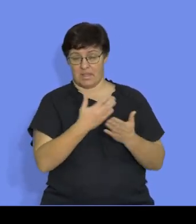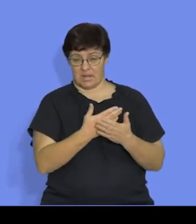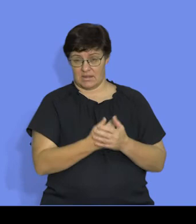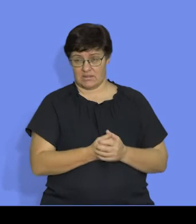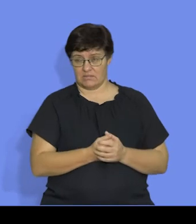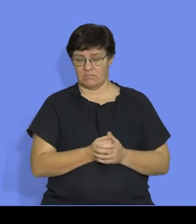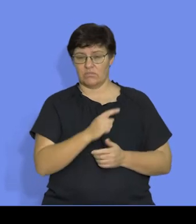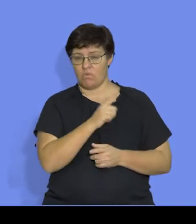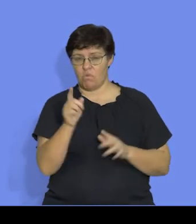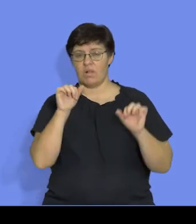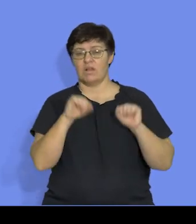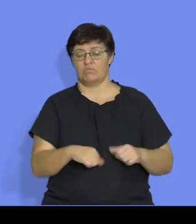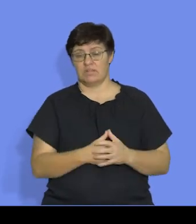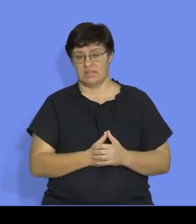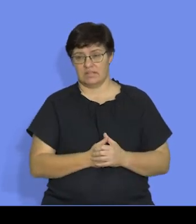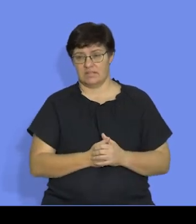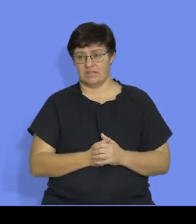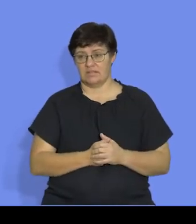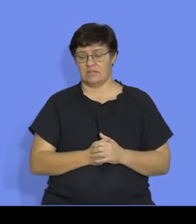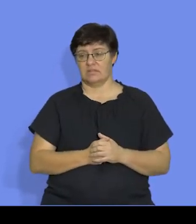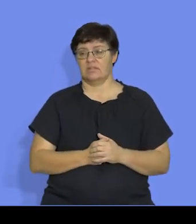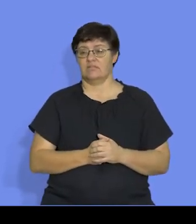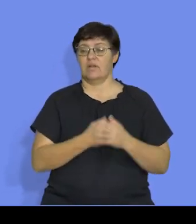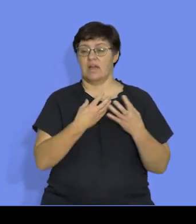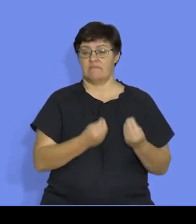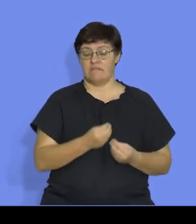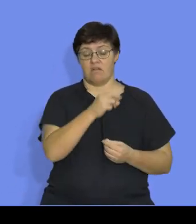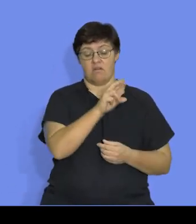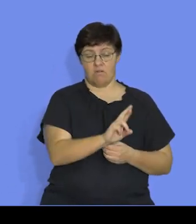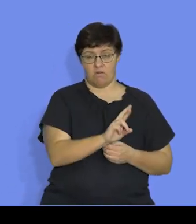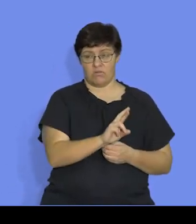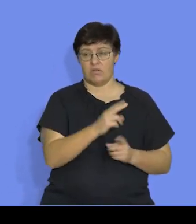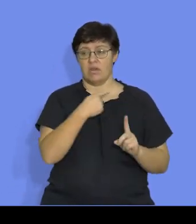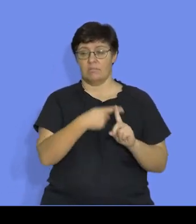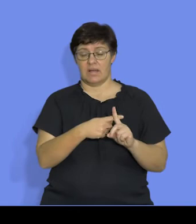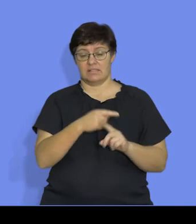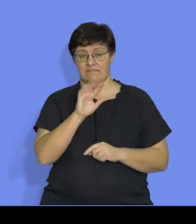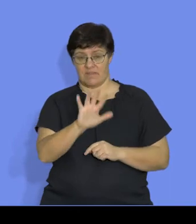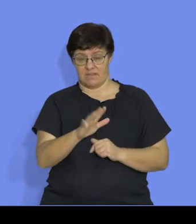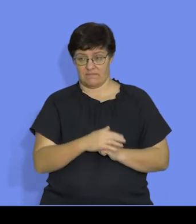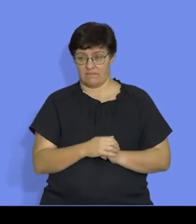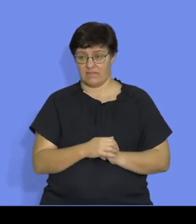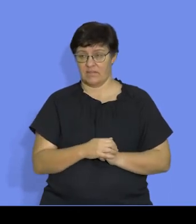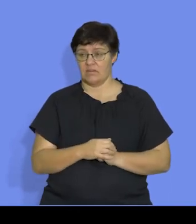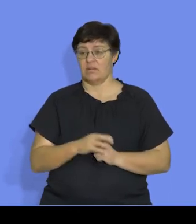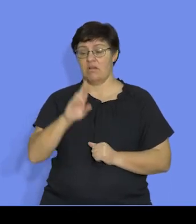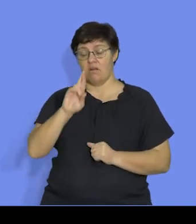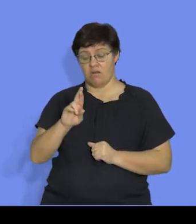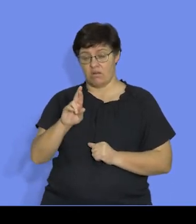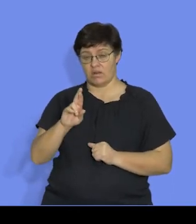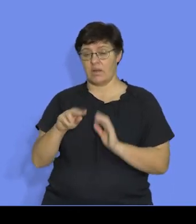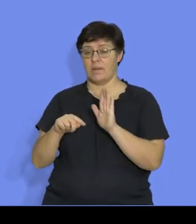hopefully everyone will agree with me that I'm going to have R plus 5 and